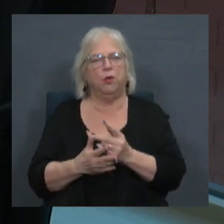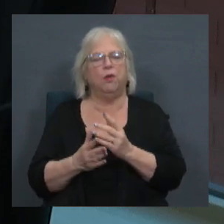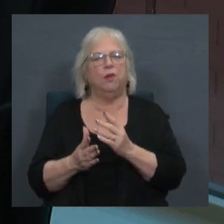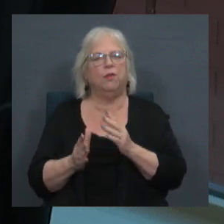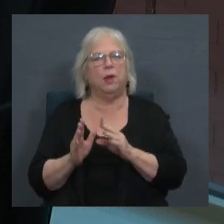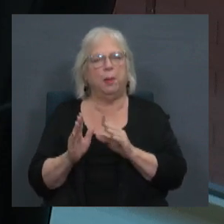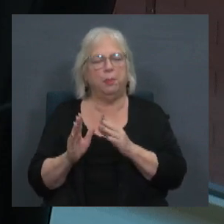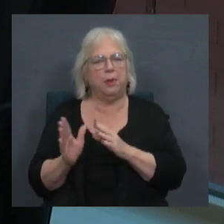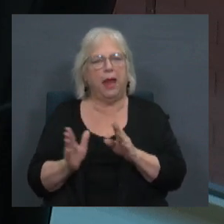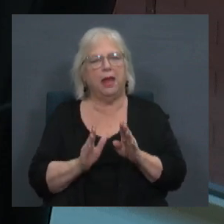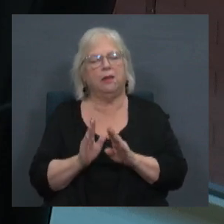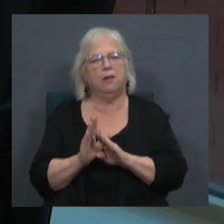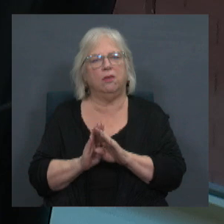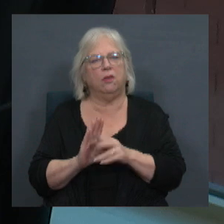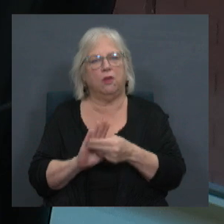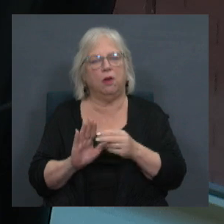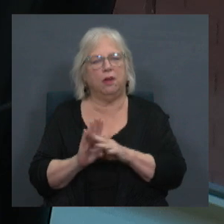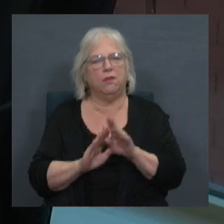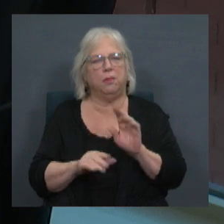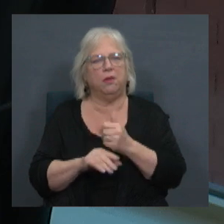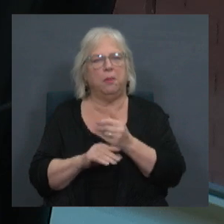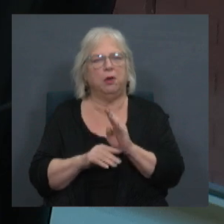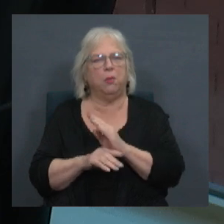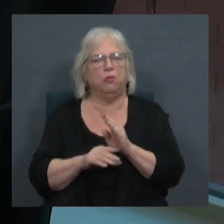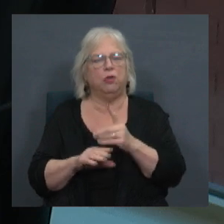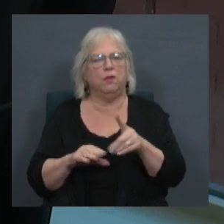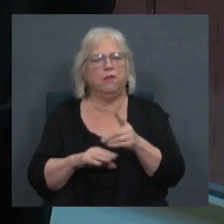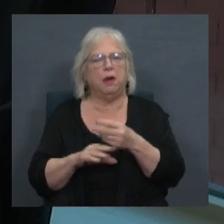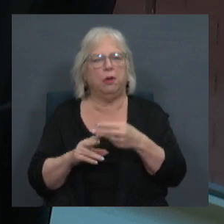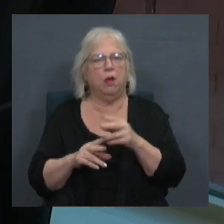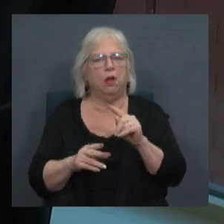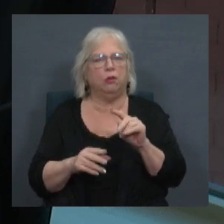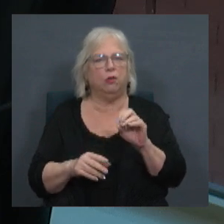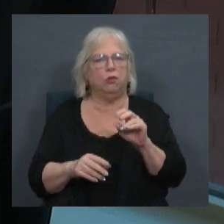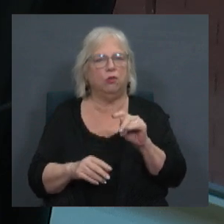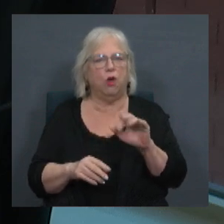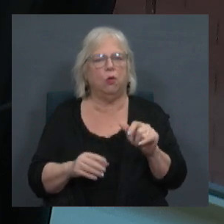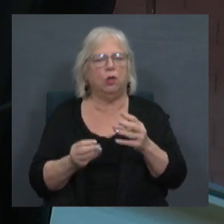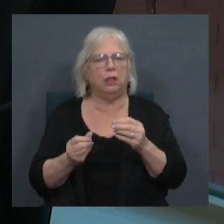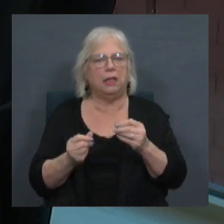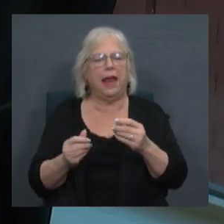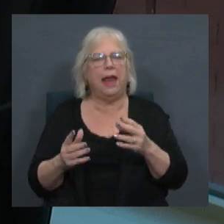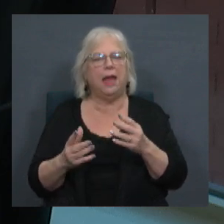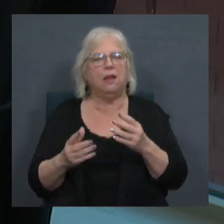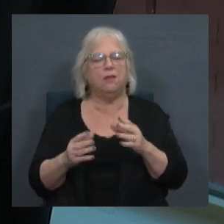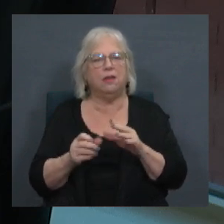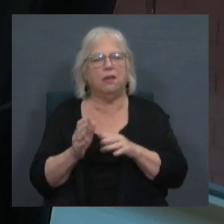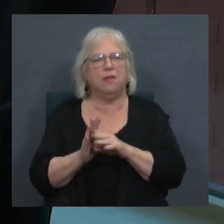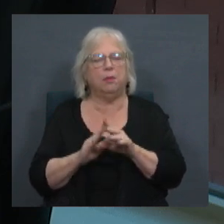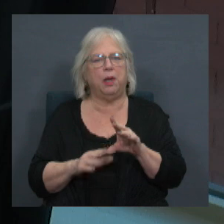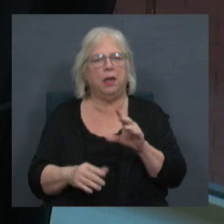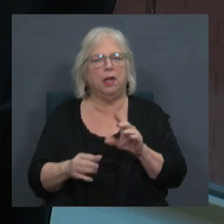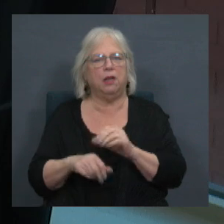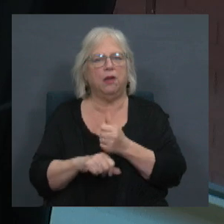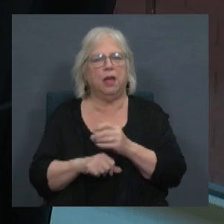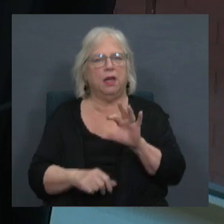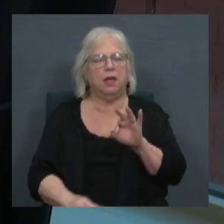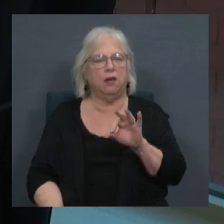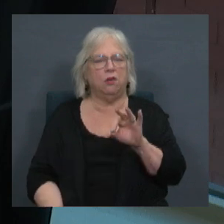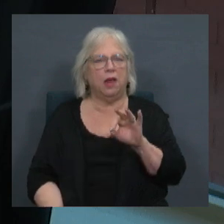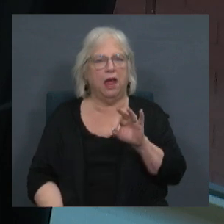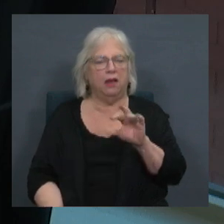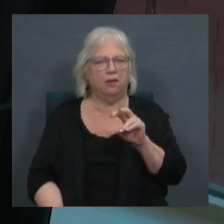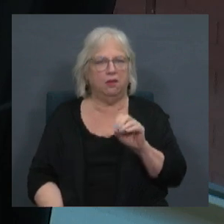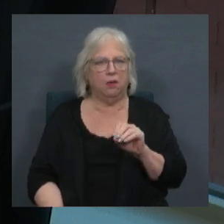zoning development to establish a planned commercial development titled Total Land Corporation PCD located at 9020 Chico